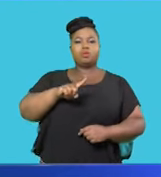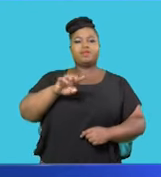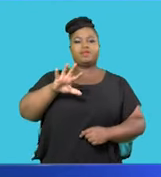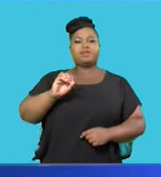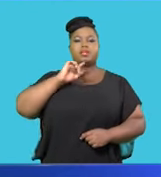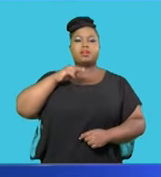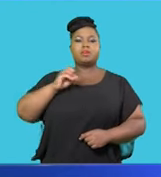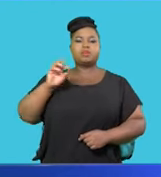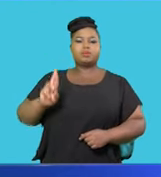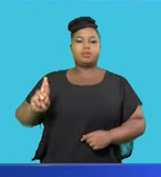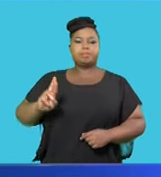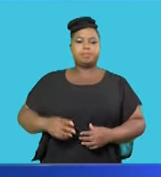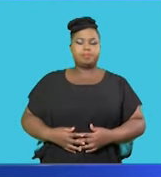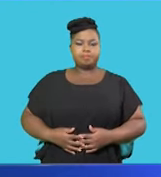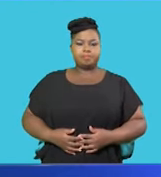150,000.